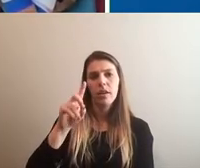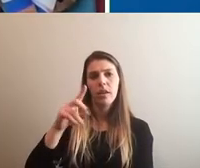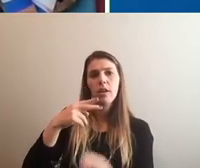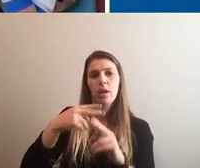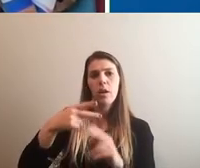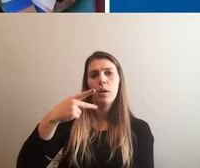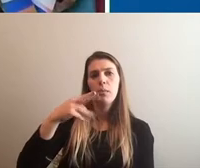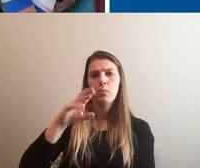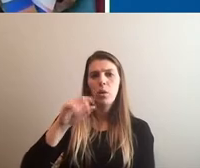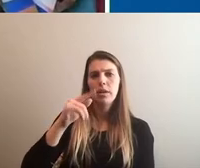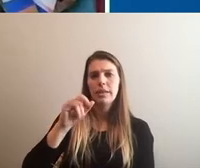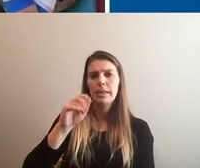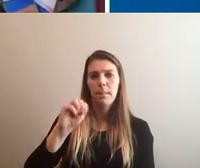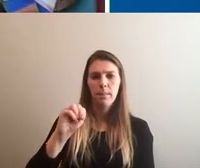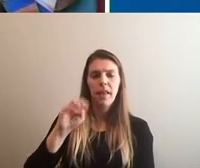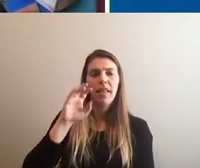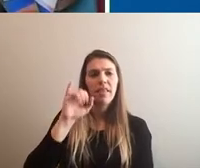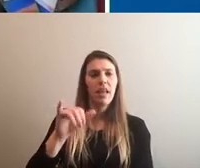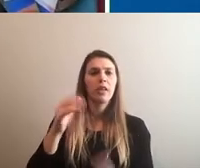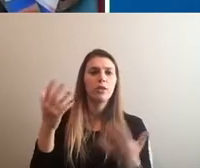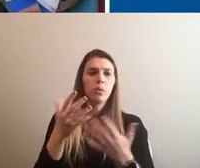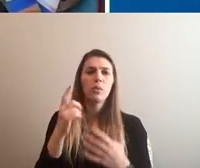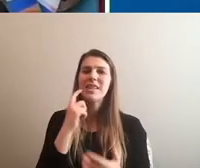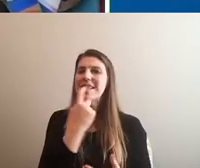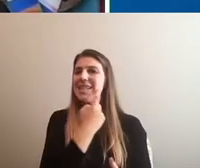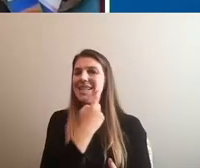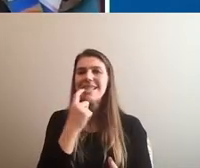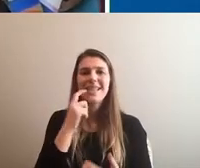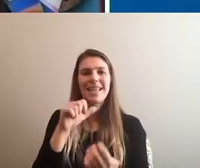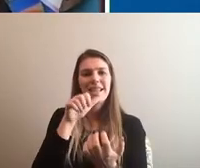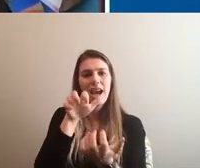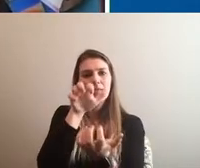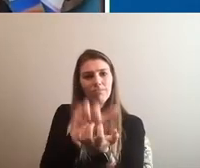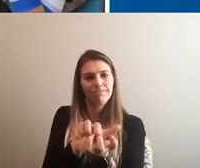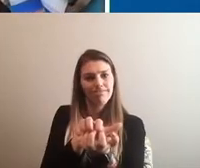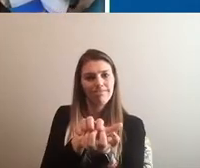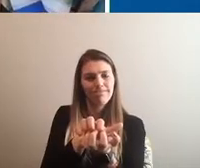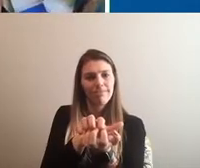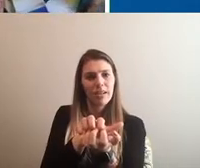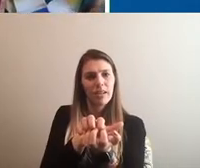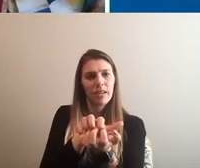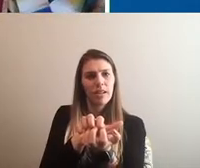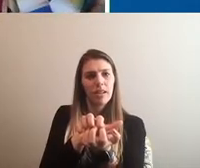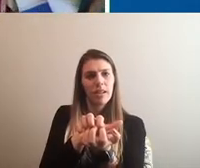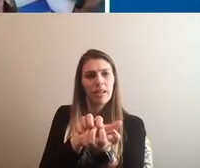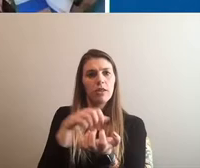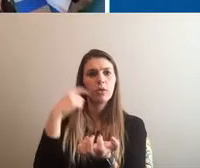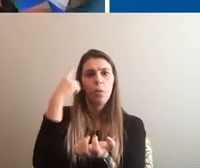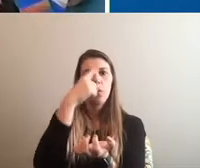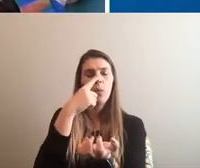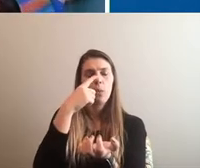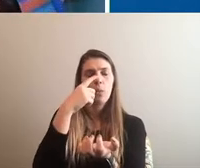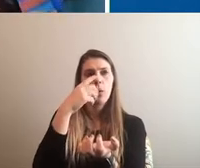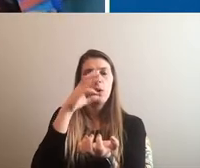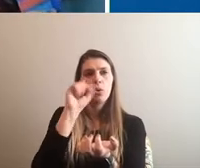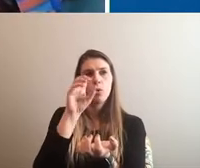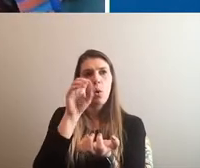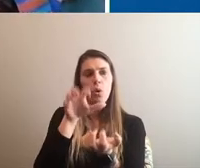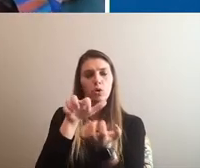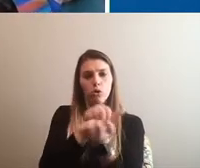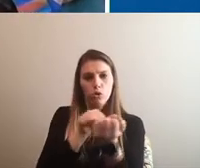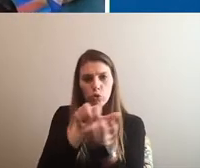prognathism. Now, this is a condition where the teeth are not aligned. And, you know, the person faces a lot of problem in chewing